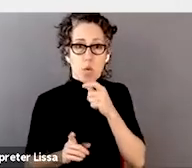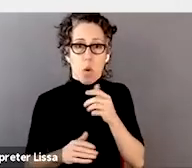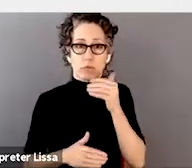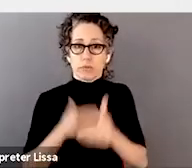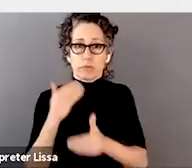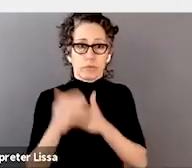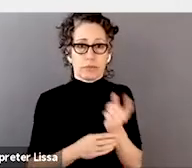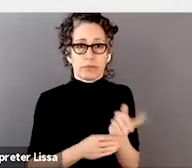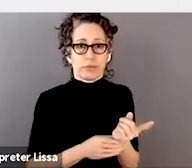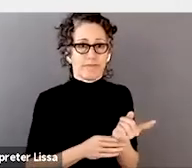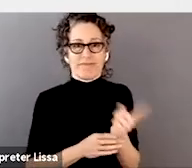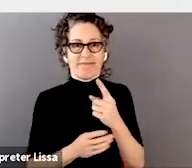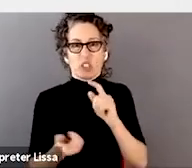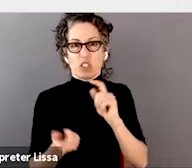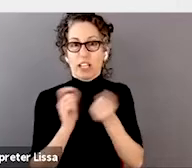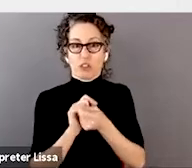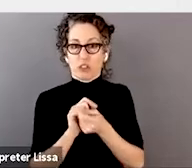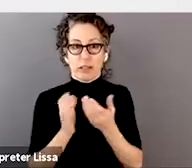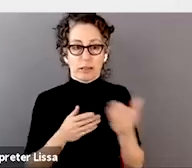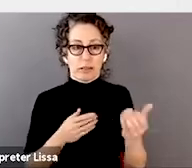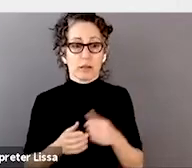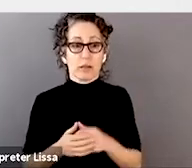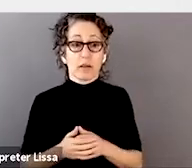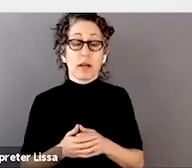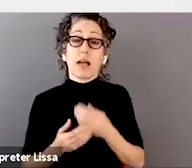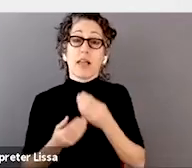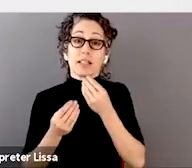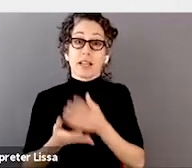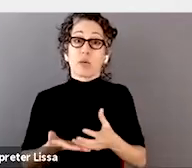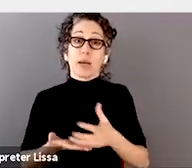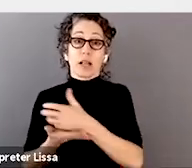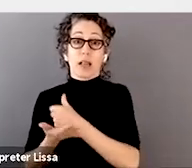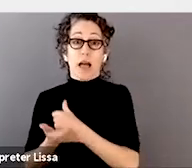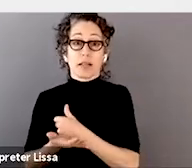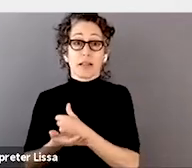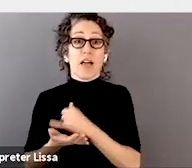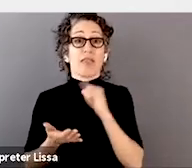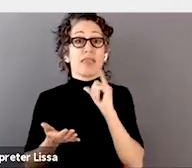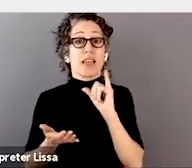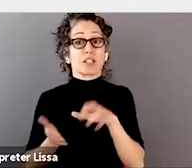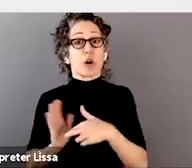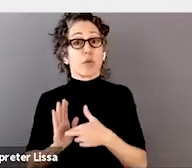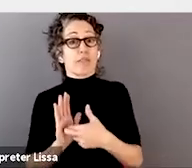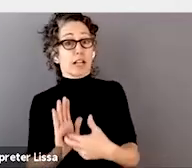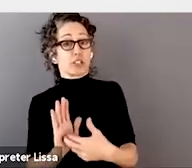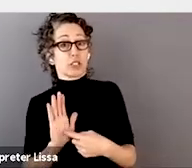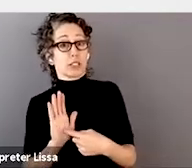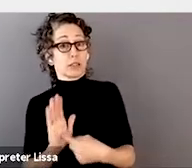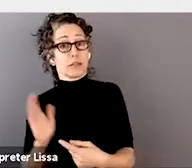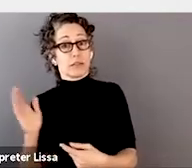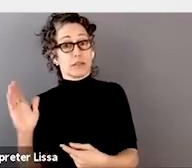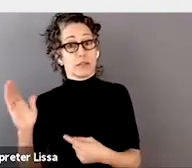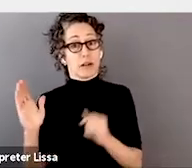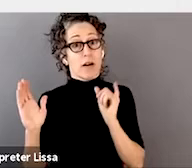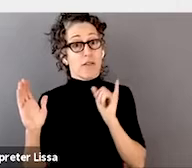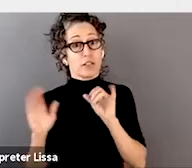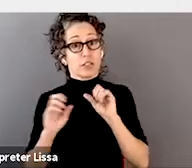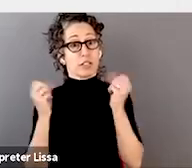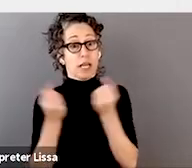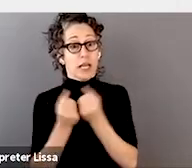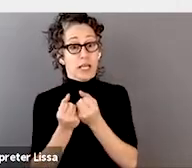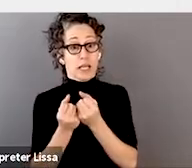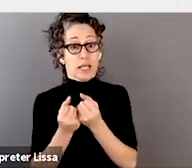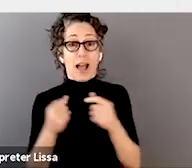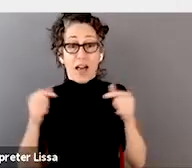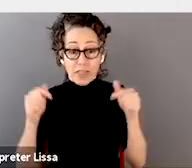much. The data that we collect is a reflection of the society in which the data exists, right? And this society is inherently biased.